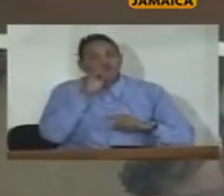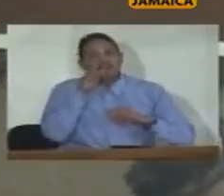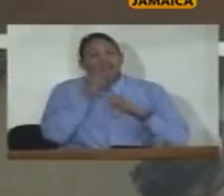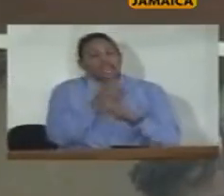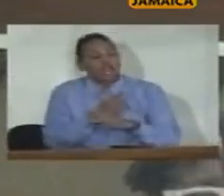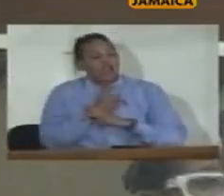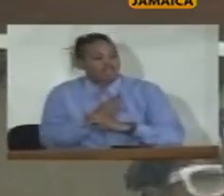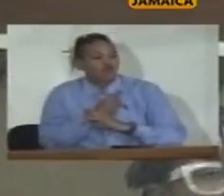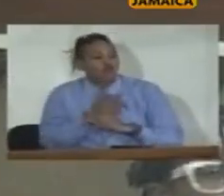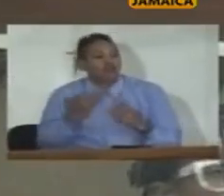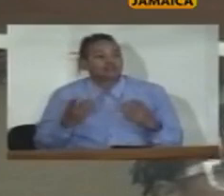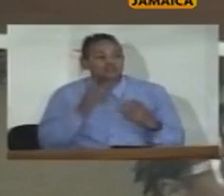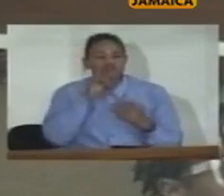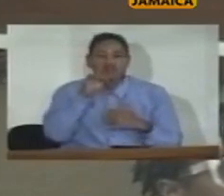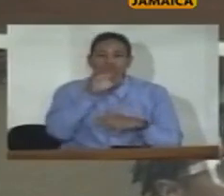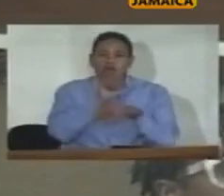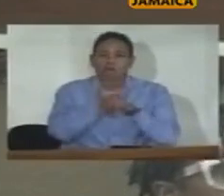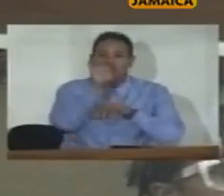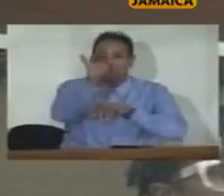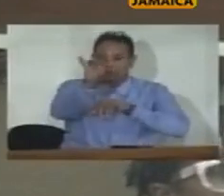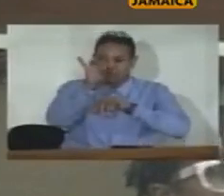careful to appoint